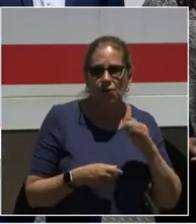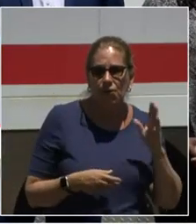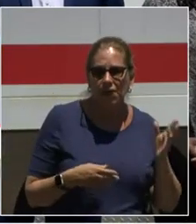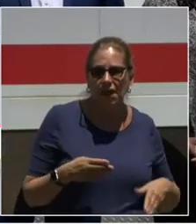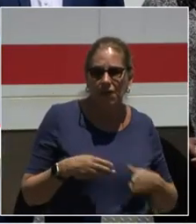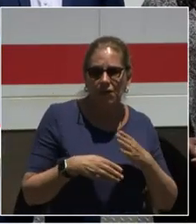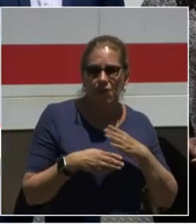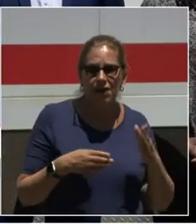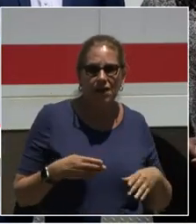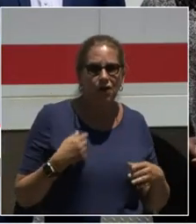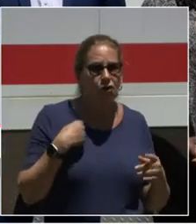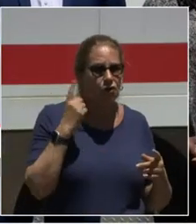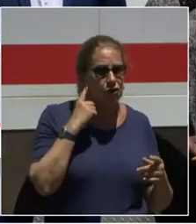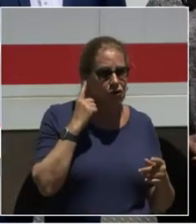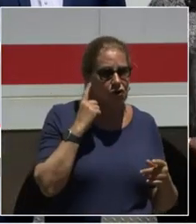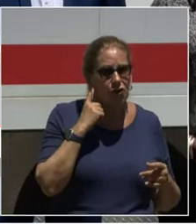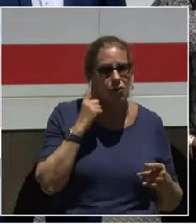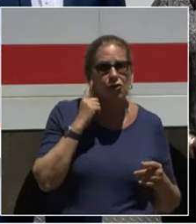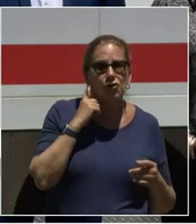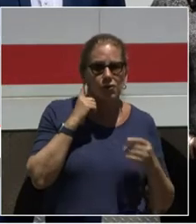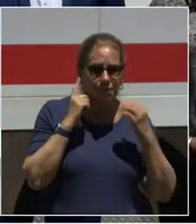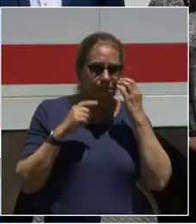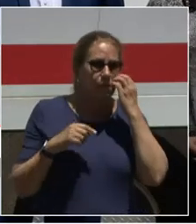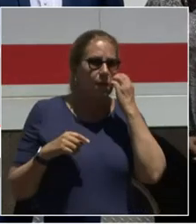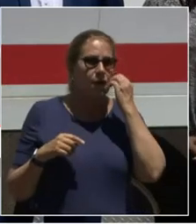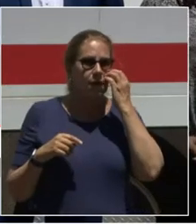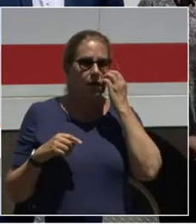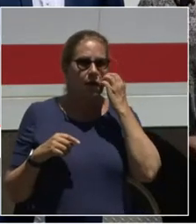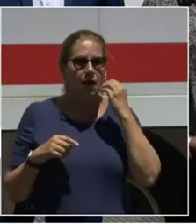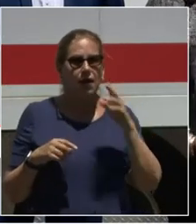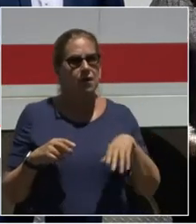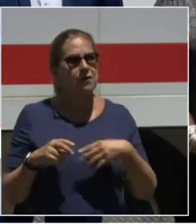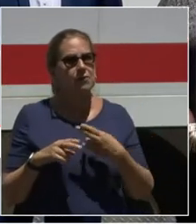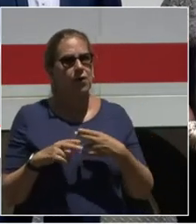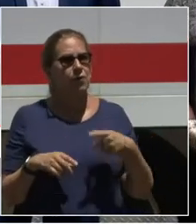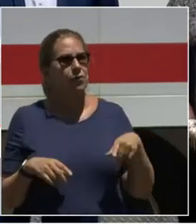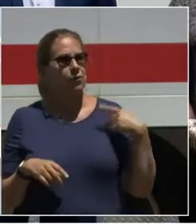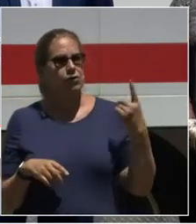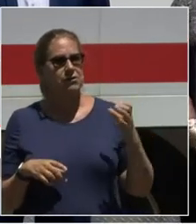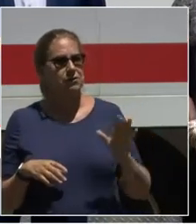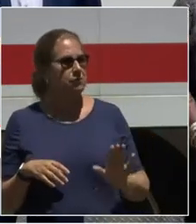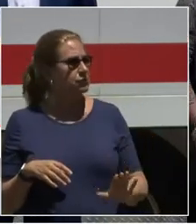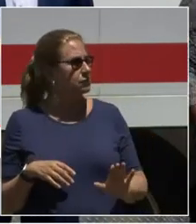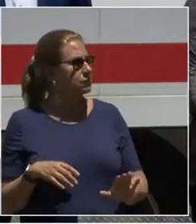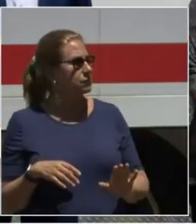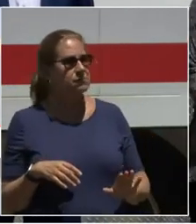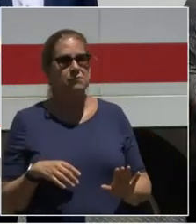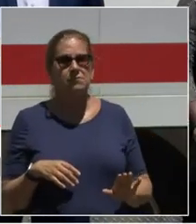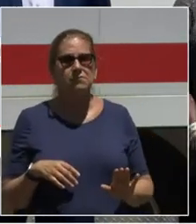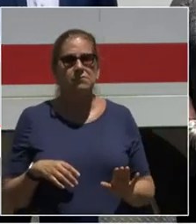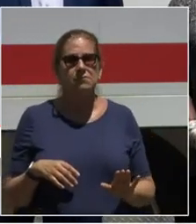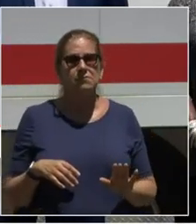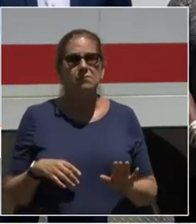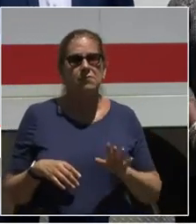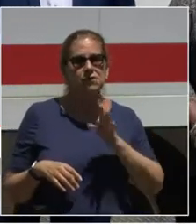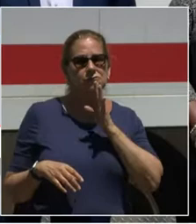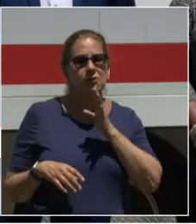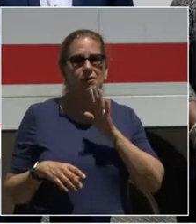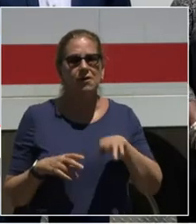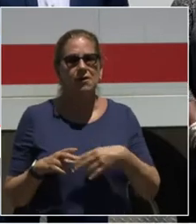event planners yet on what's going to happen when the 3-day festival takes place. Can you talk to me a little bit about security? And the big question for a lot